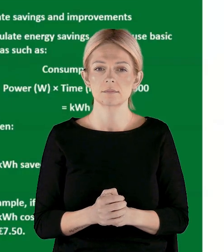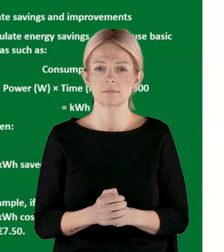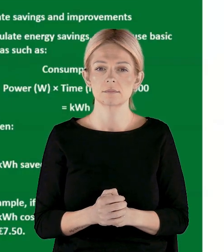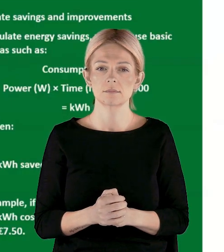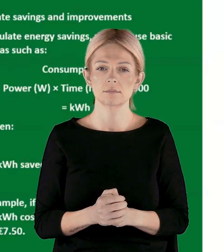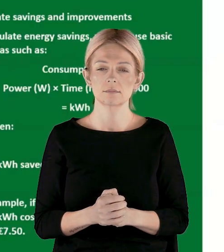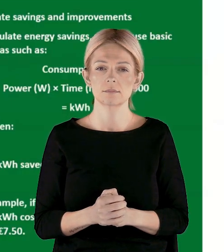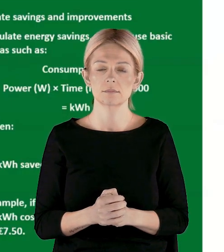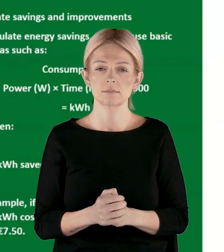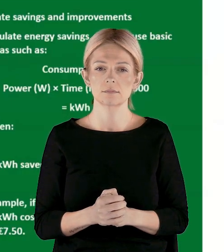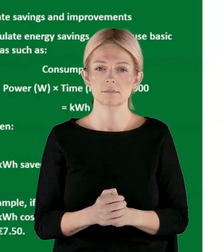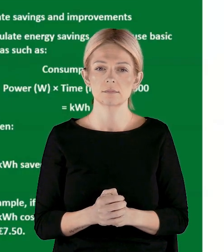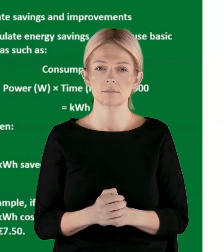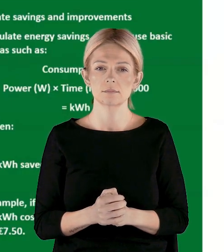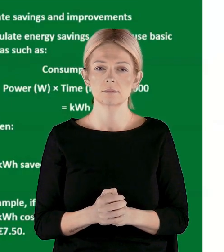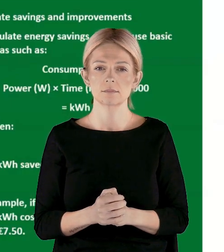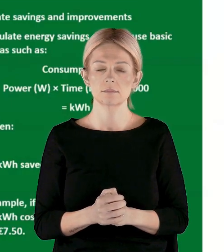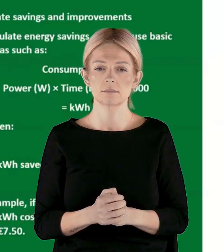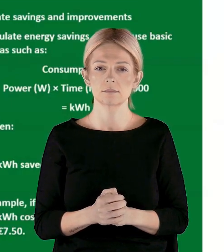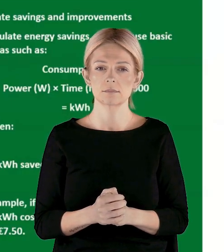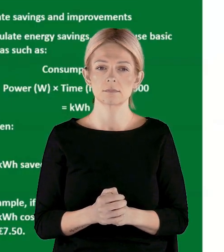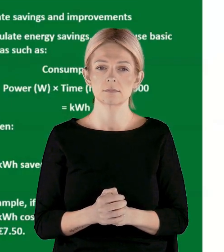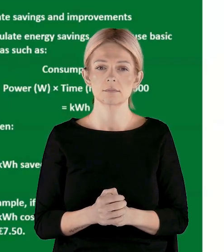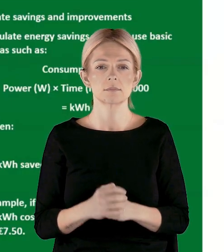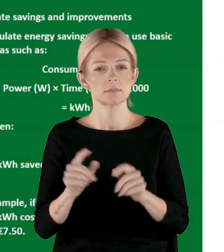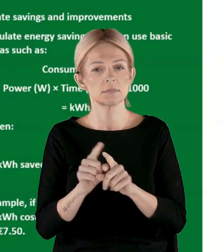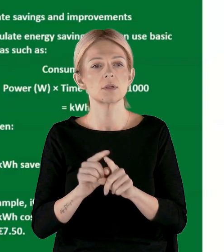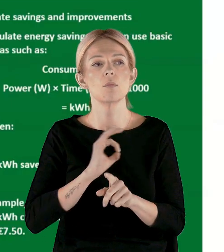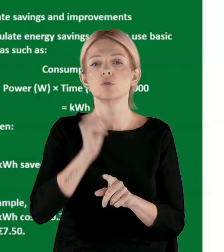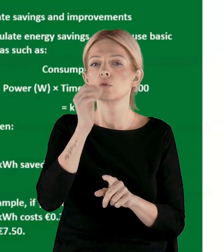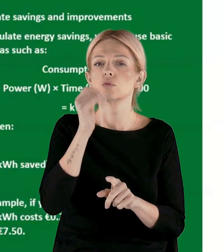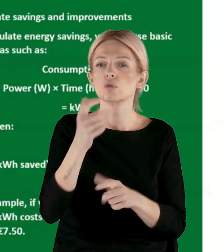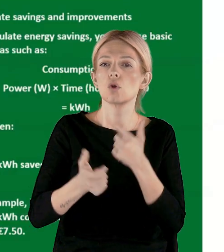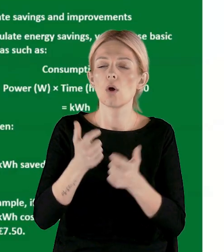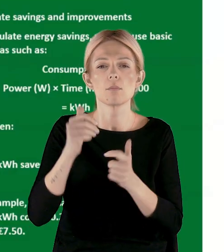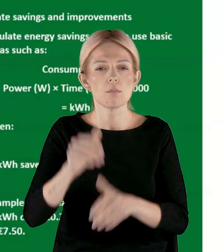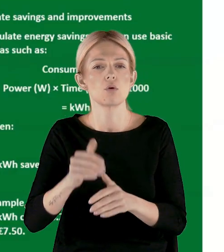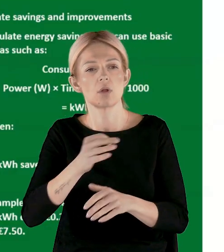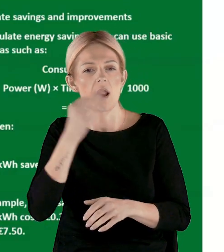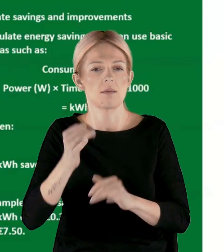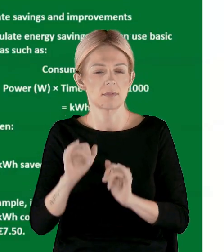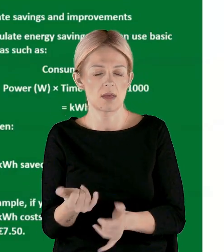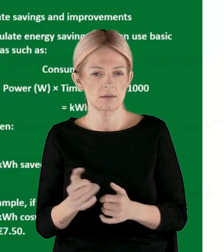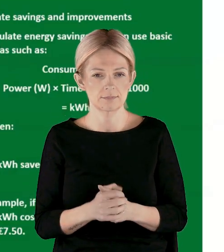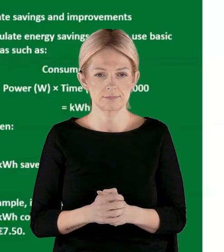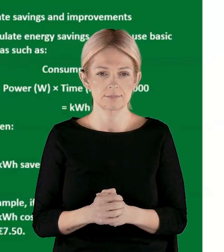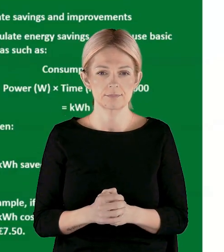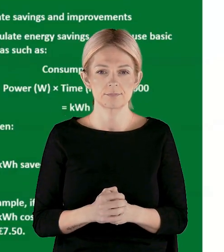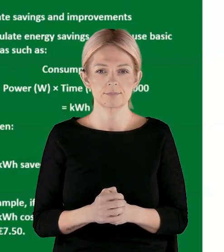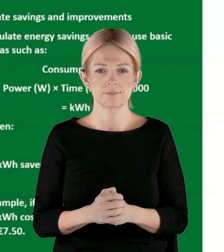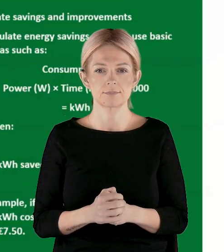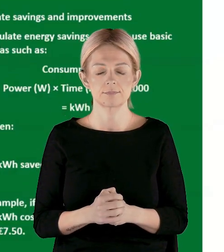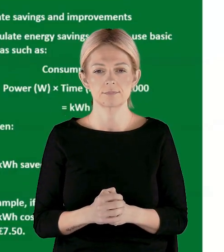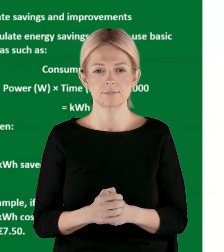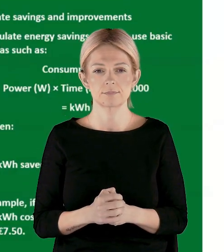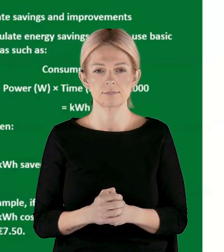simple calculation when you make it and when you check it. So this allows you